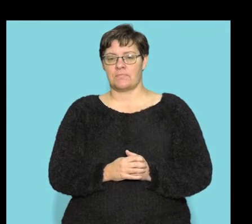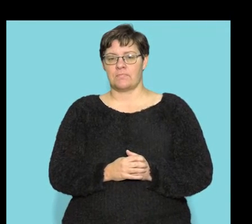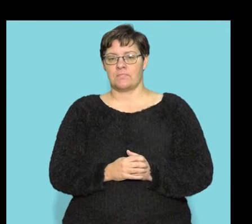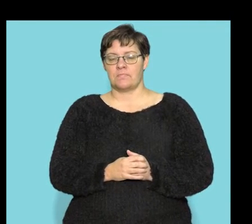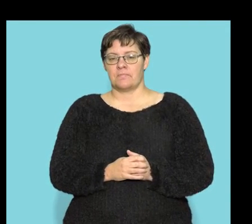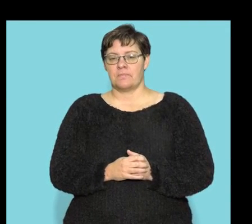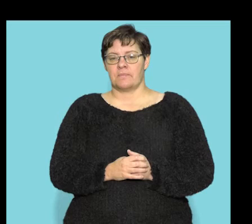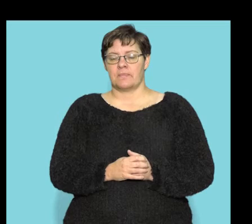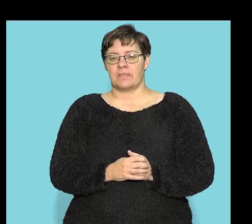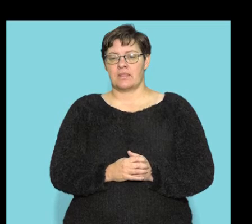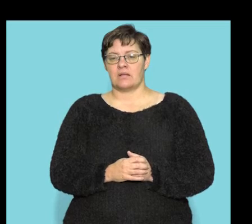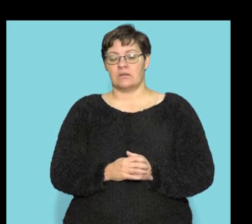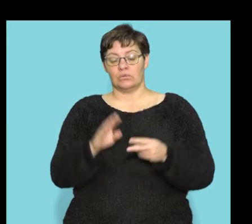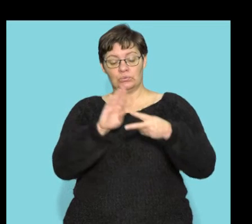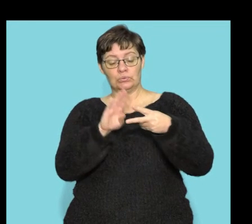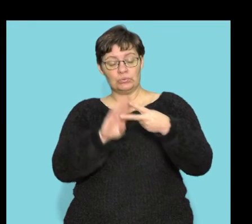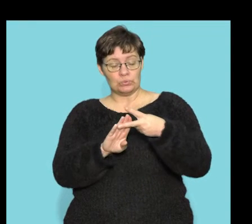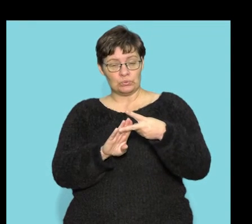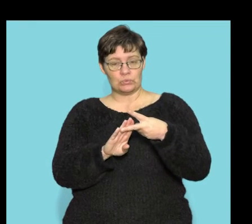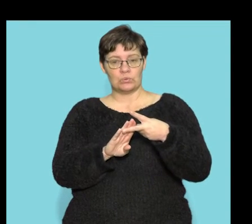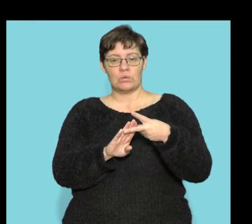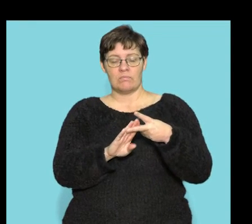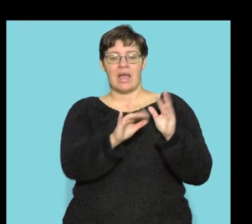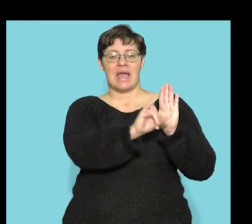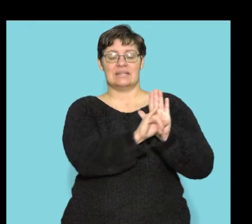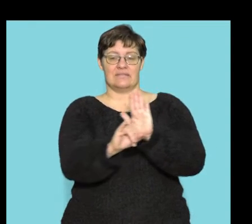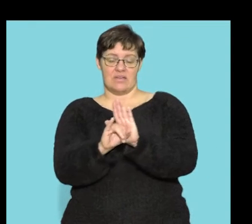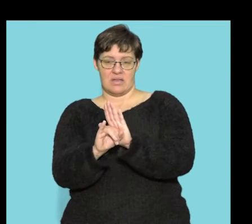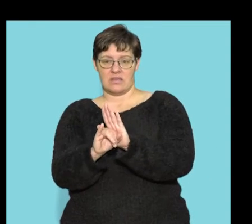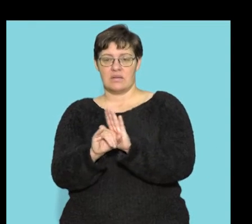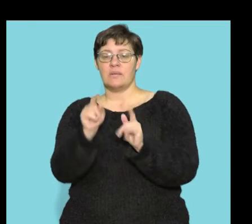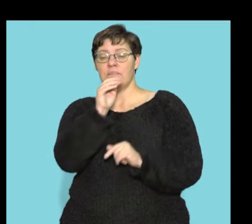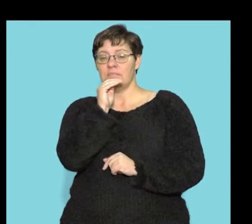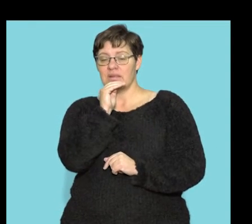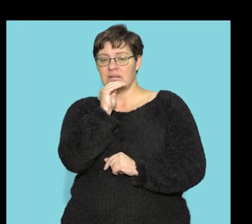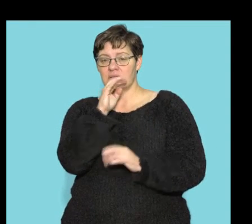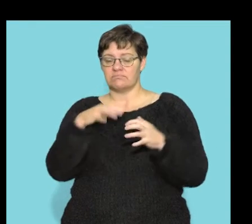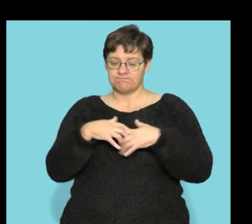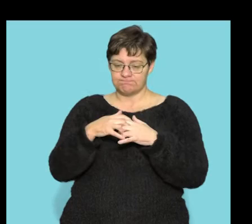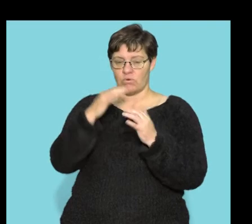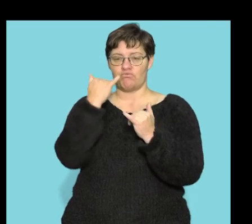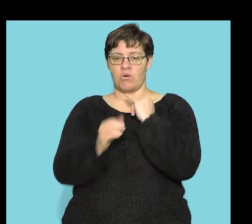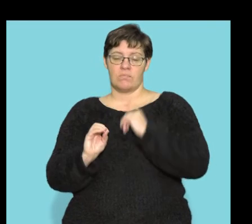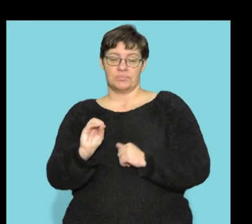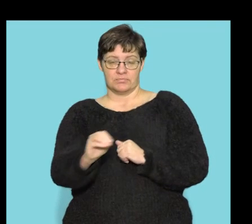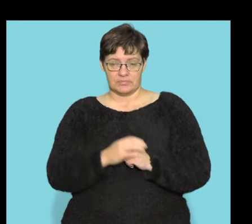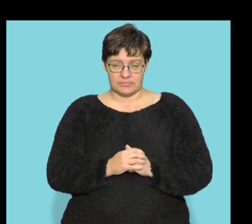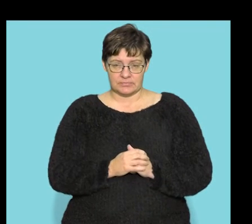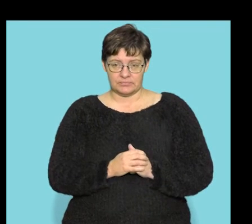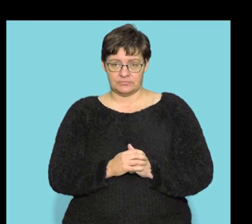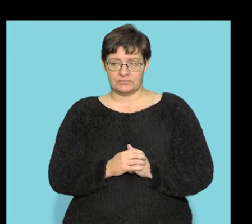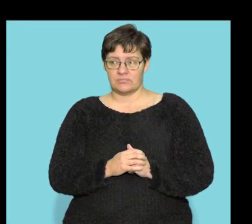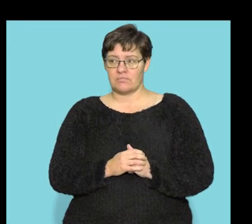Okay, identify 2 items that were incorrectly placed in the cash budgets. Let's look at items